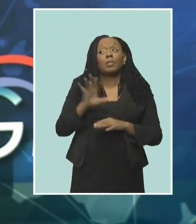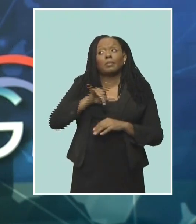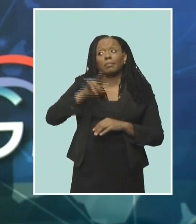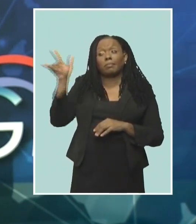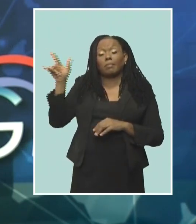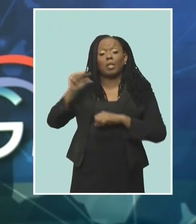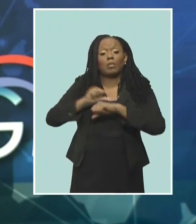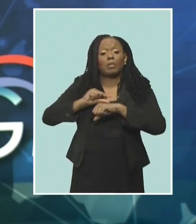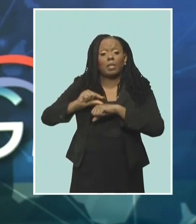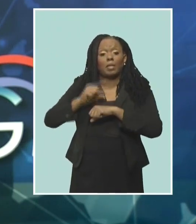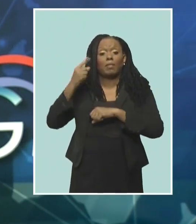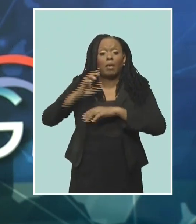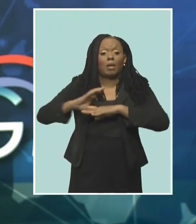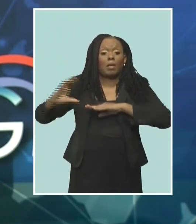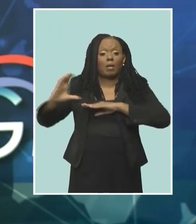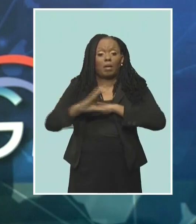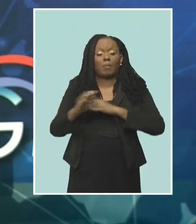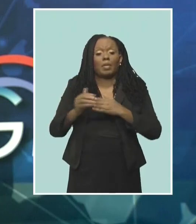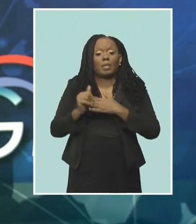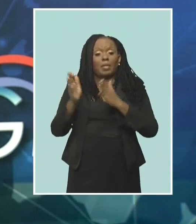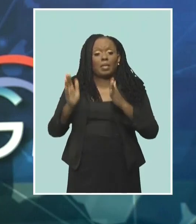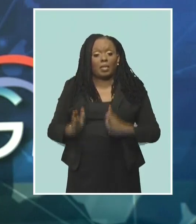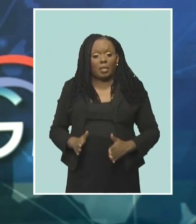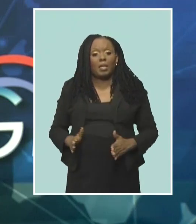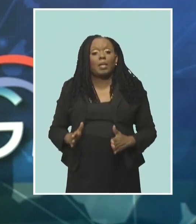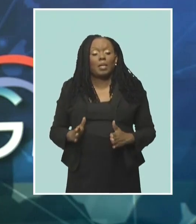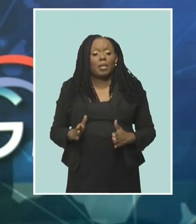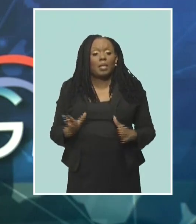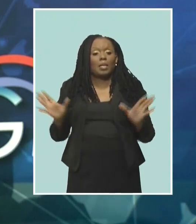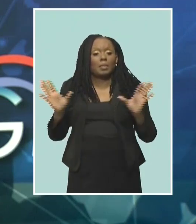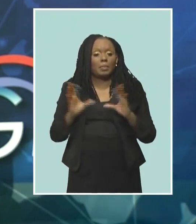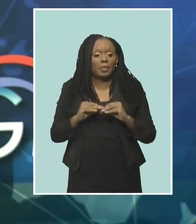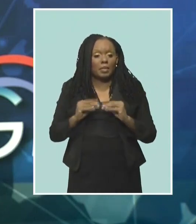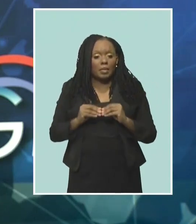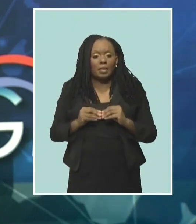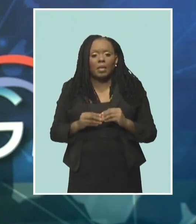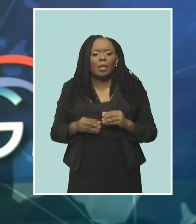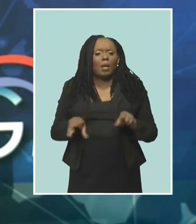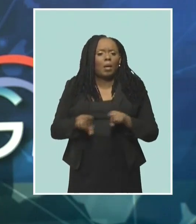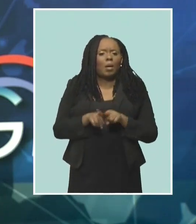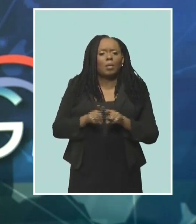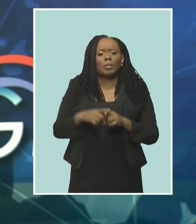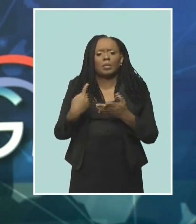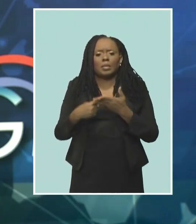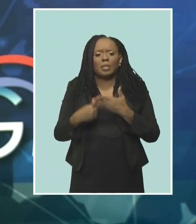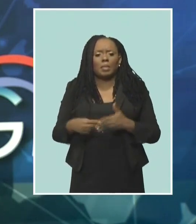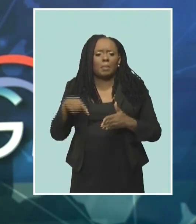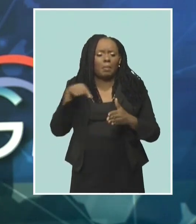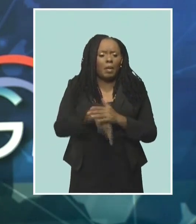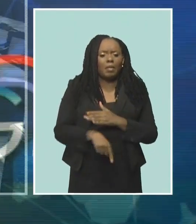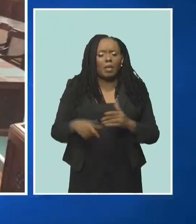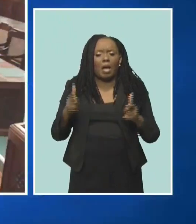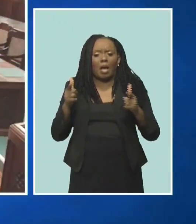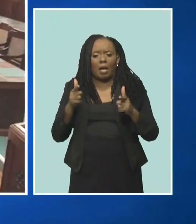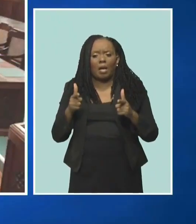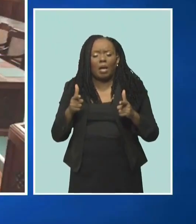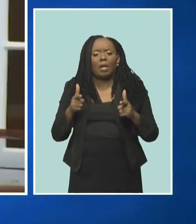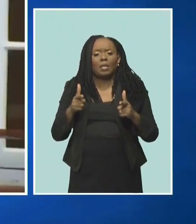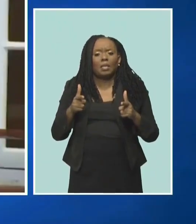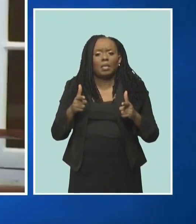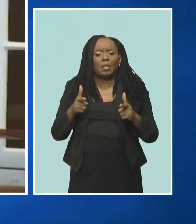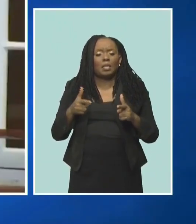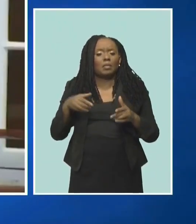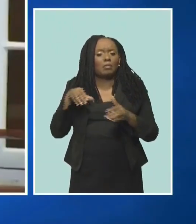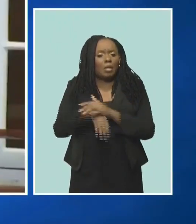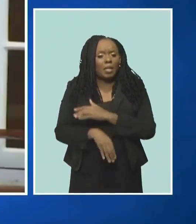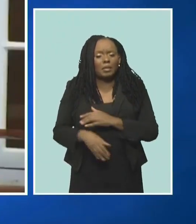bill, which makes it tougher for people facing murder and firearm charges to get bail. We share the